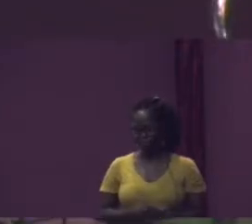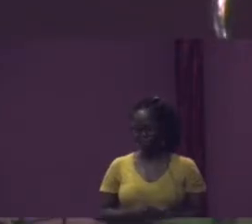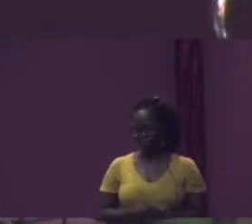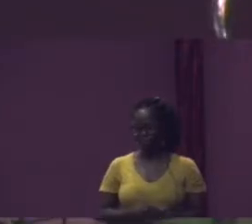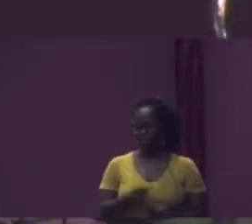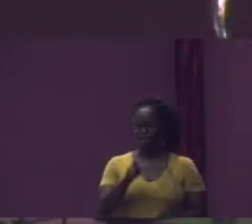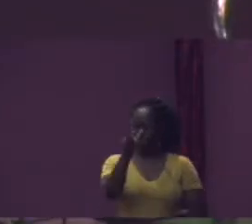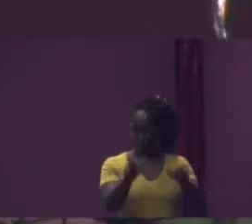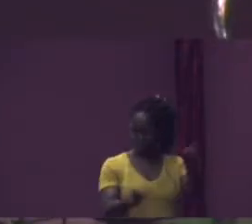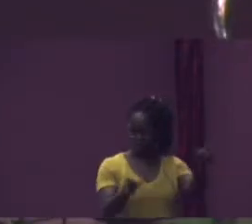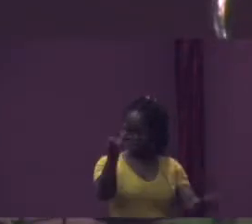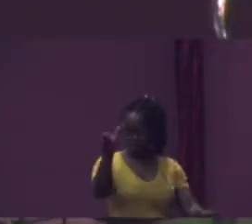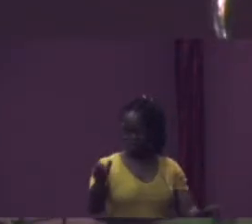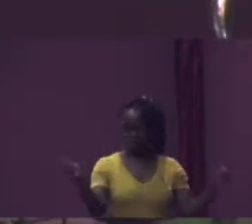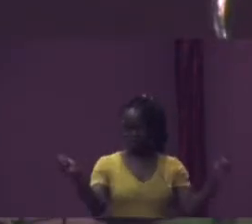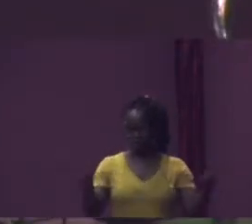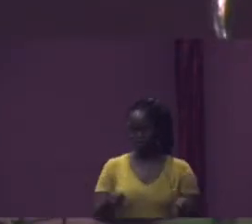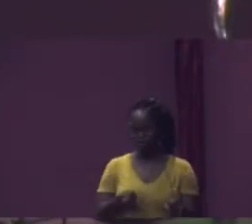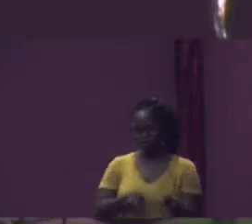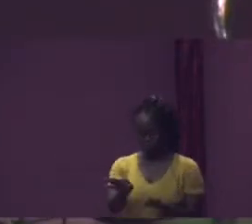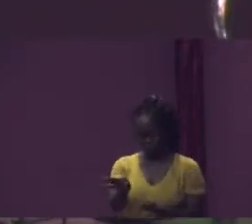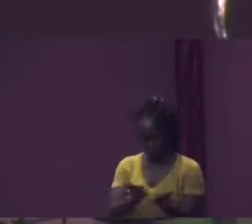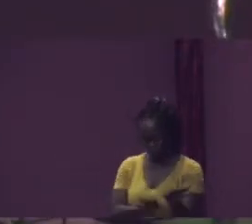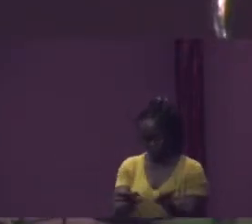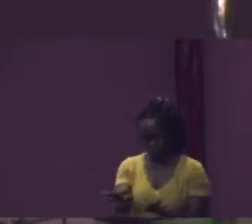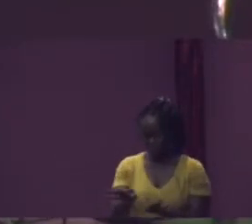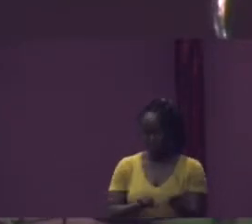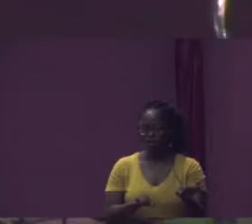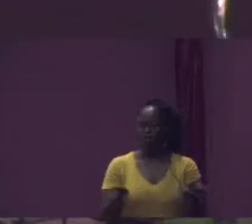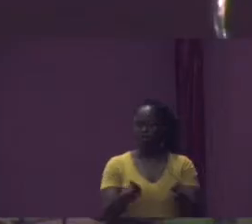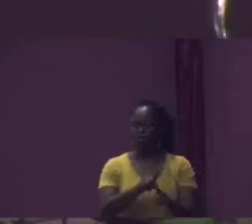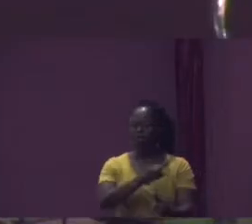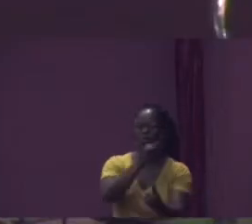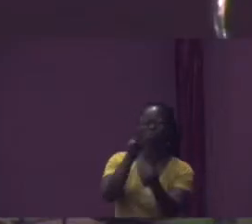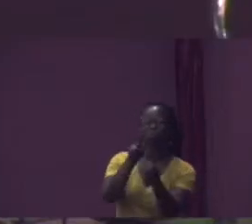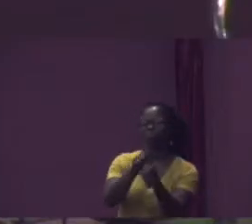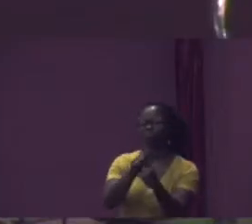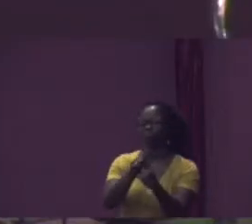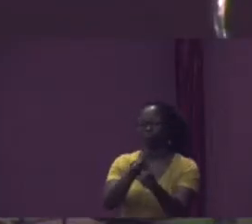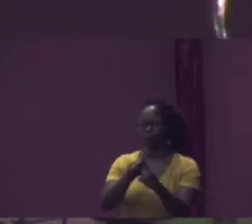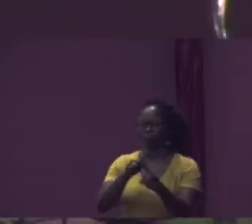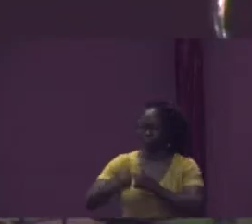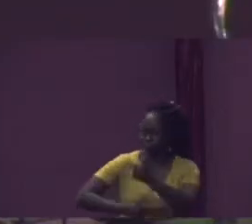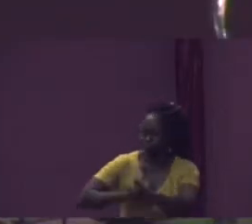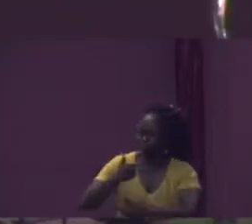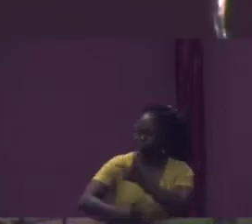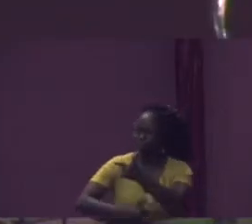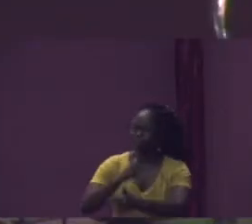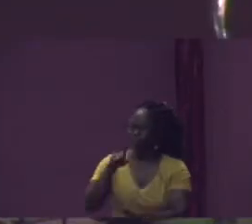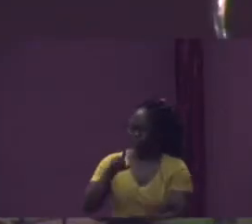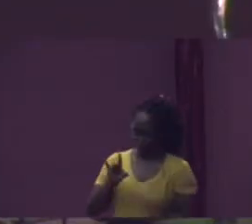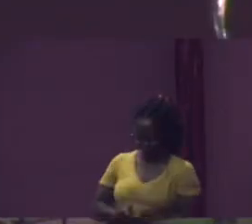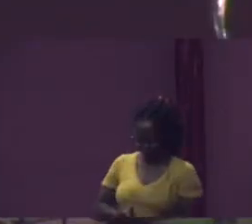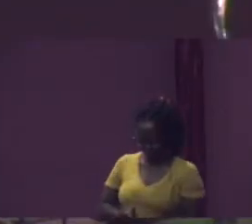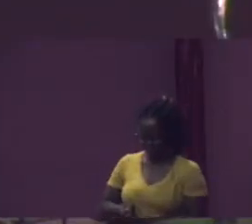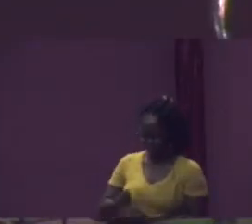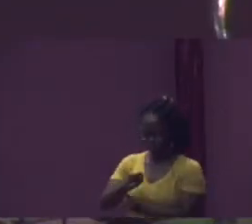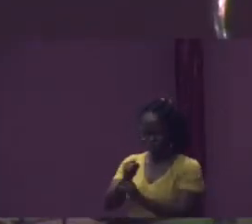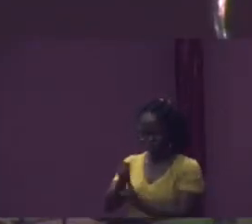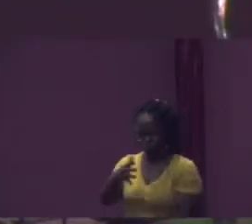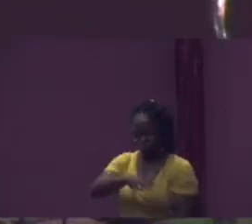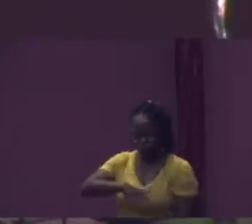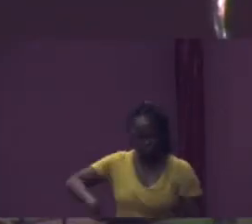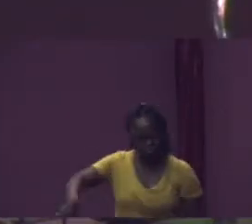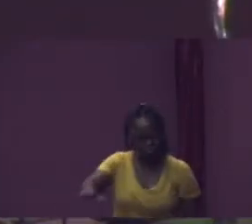plan, control, and work toward a goal successfully. But this is true in a society where resources are available and